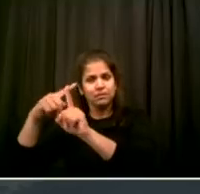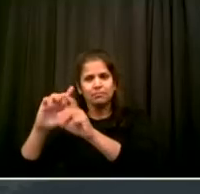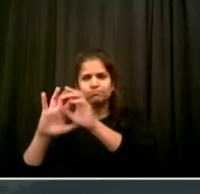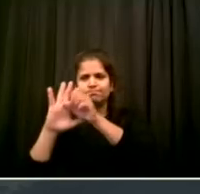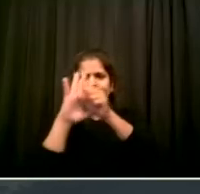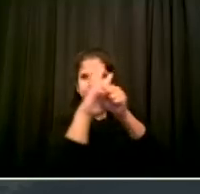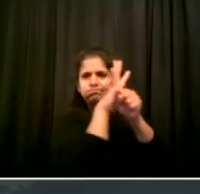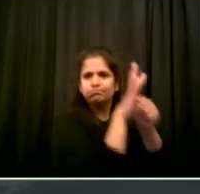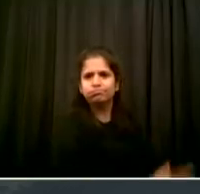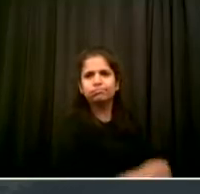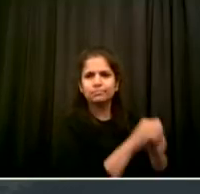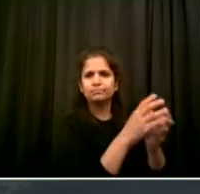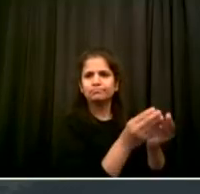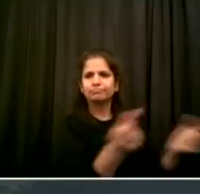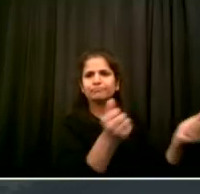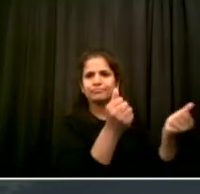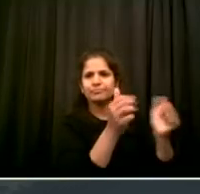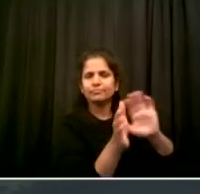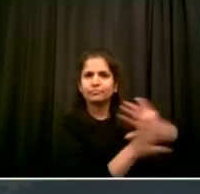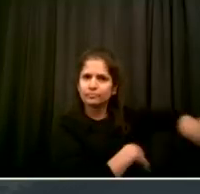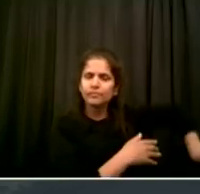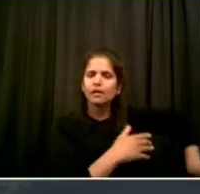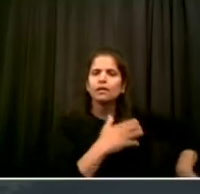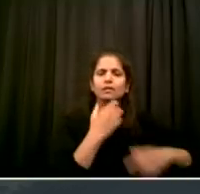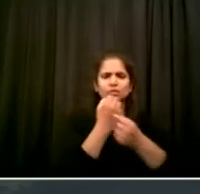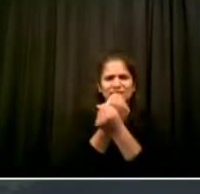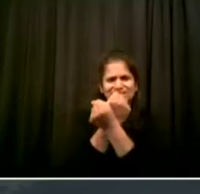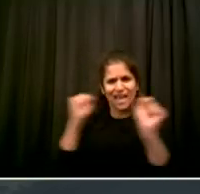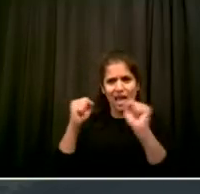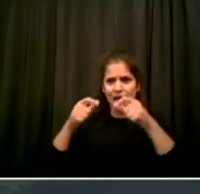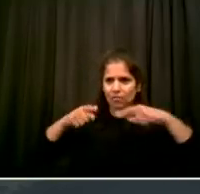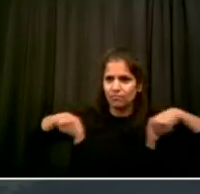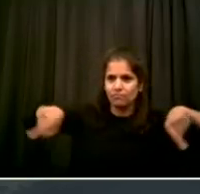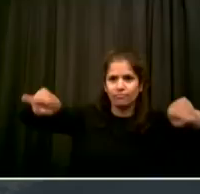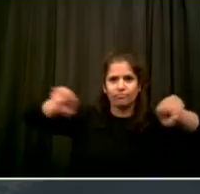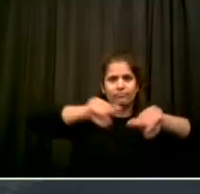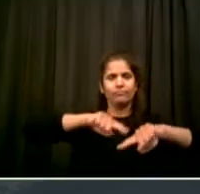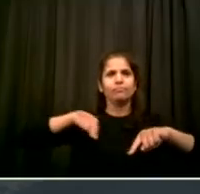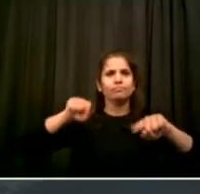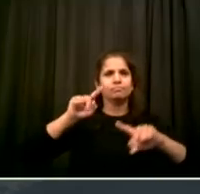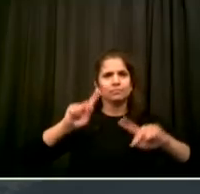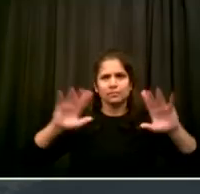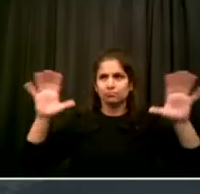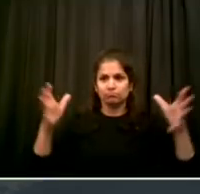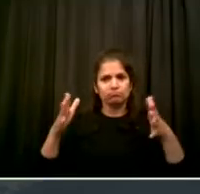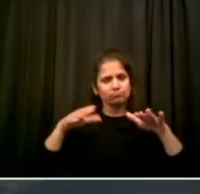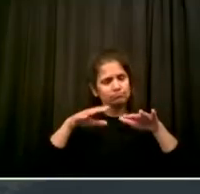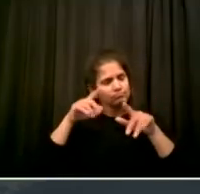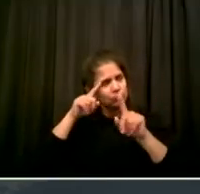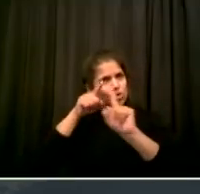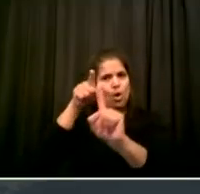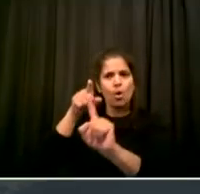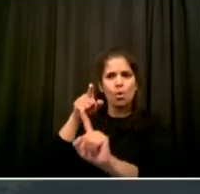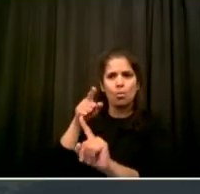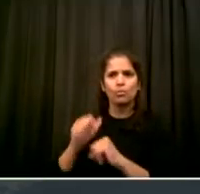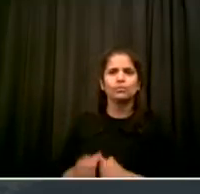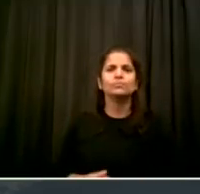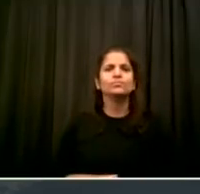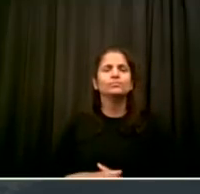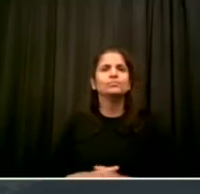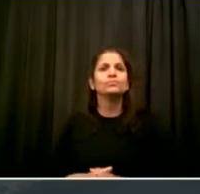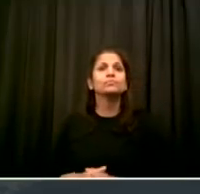great, continue to make it great and will make it great in the future. This was the single biggest takeaway. And I was meeting with a group of folks